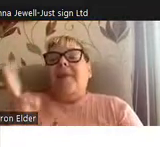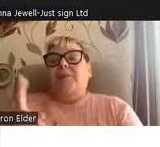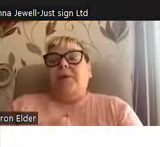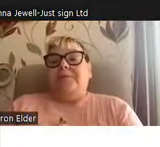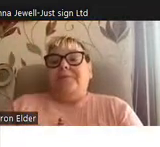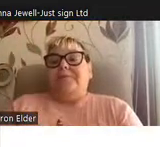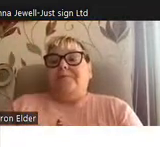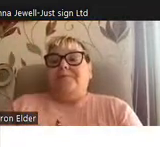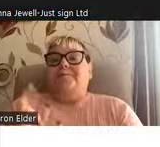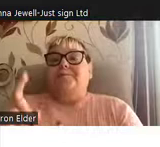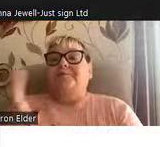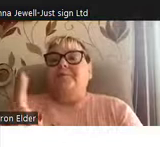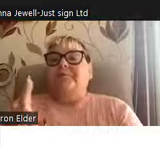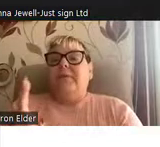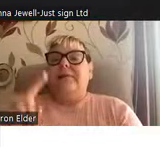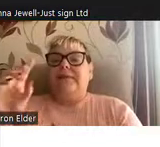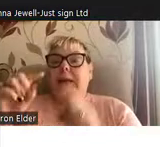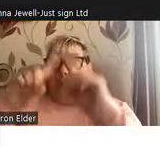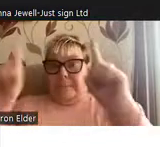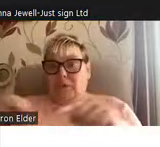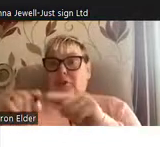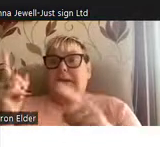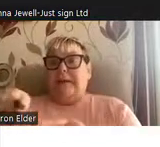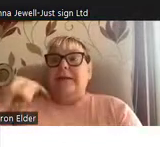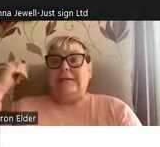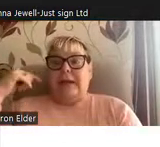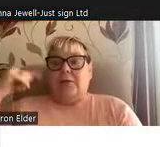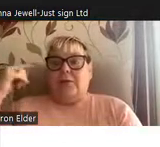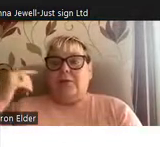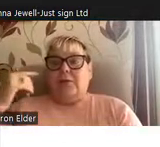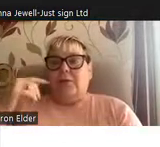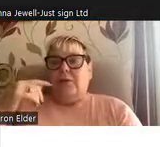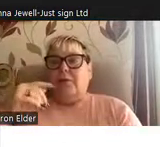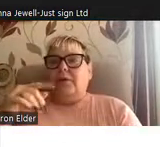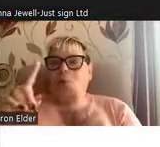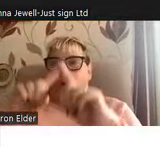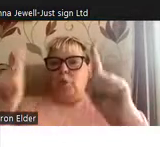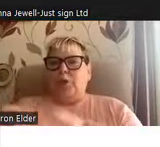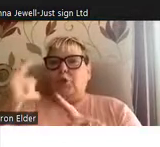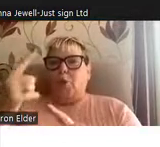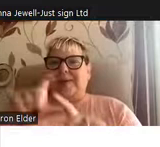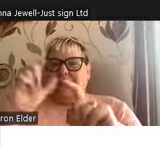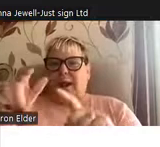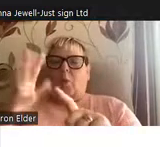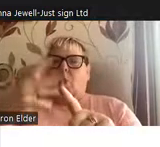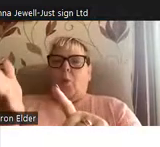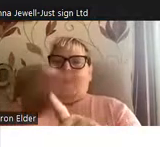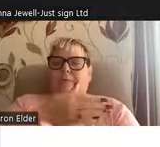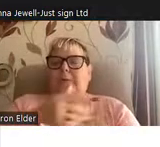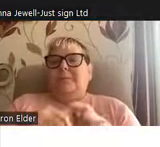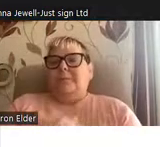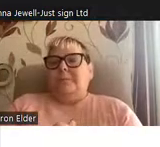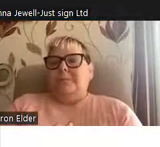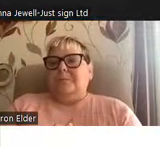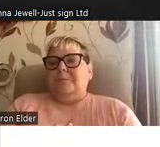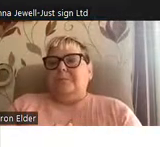are images and sounds. I've still got the poll from question one on my screen. Hang on, I better get rid